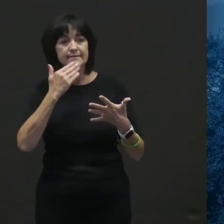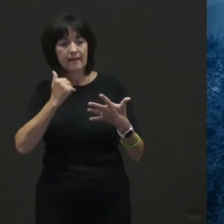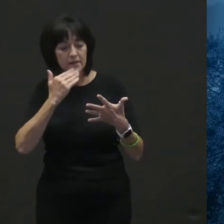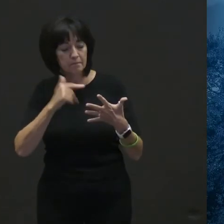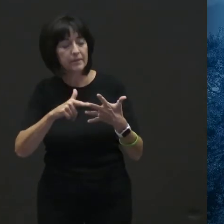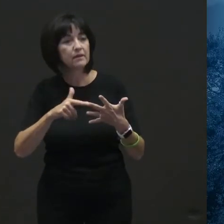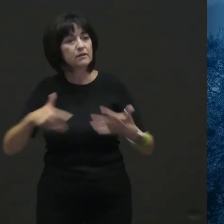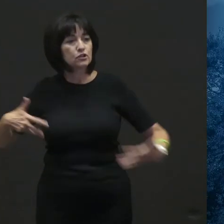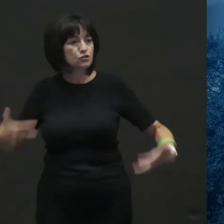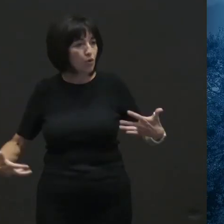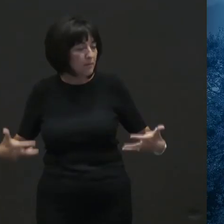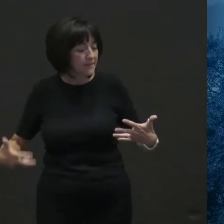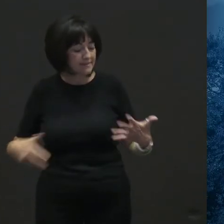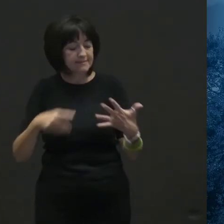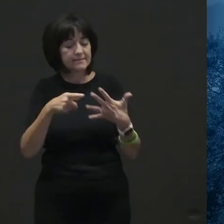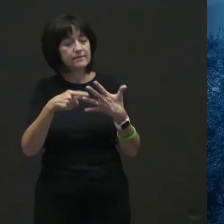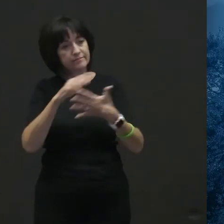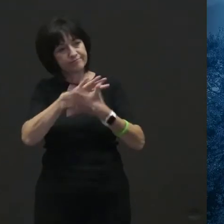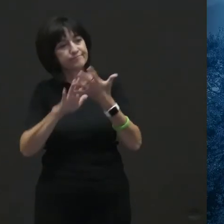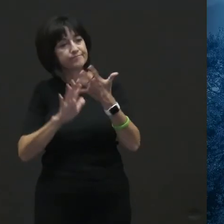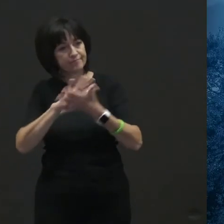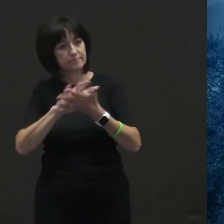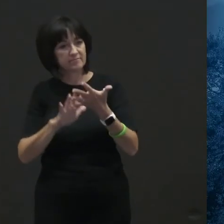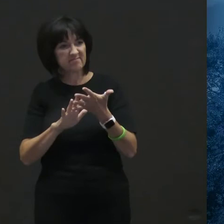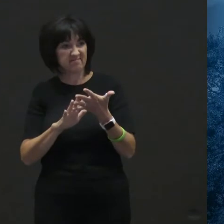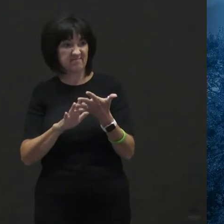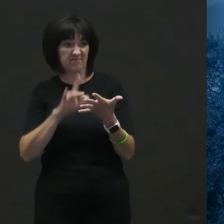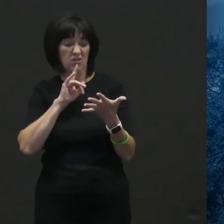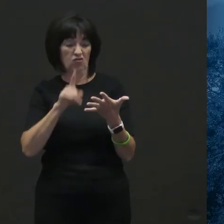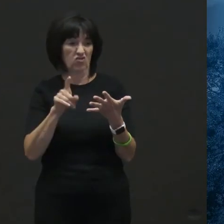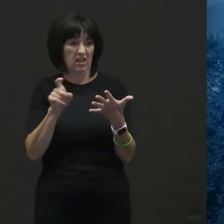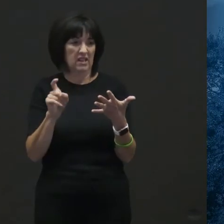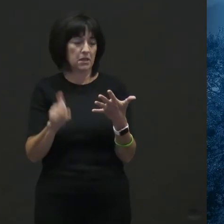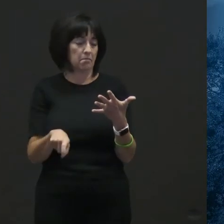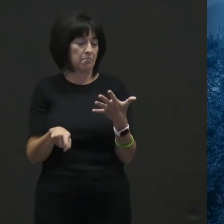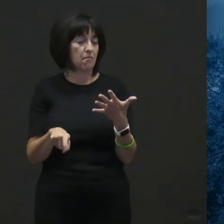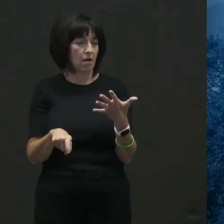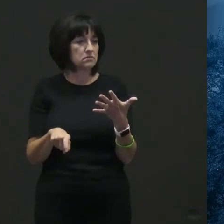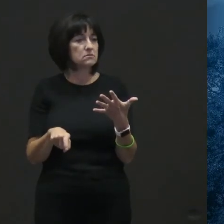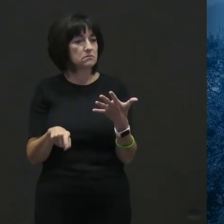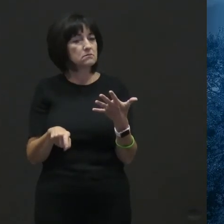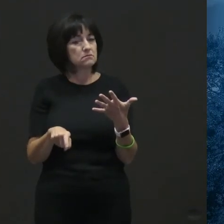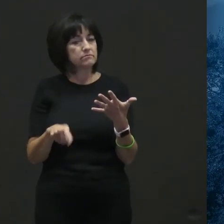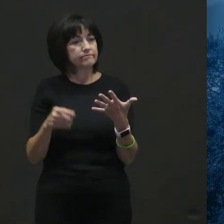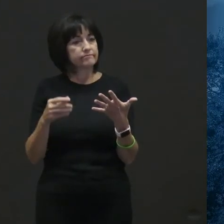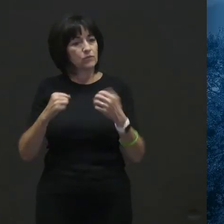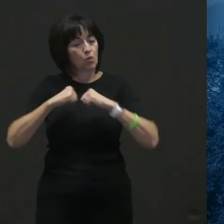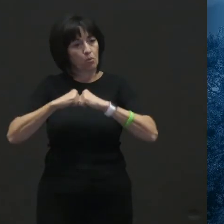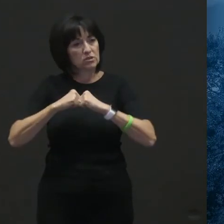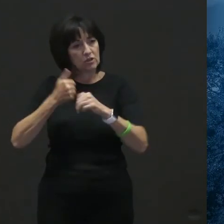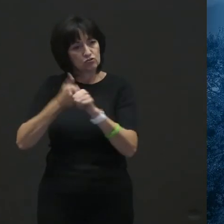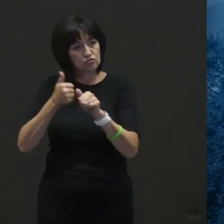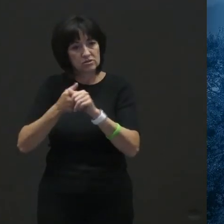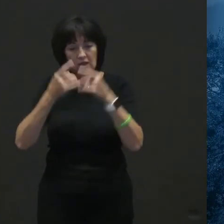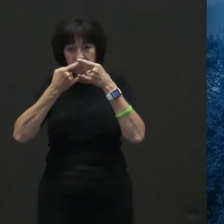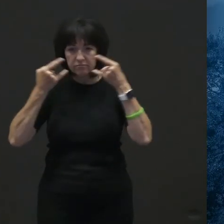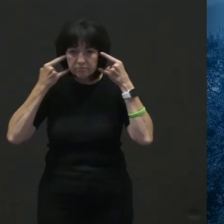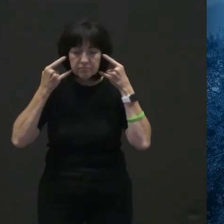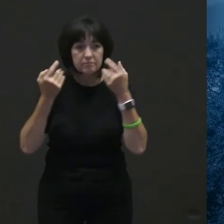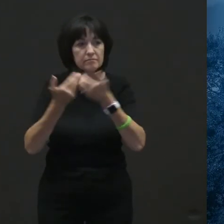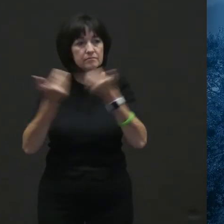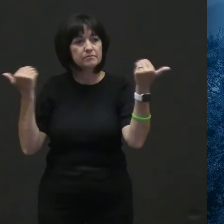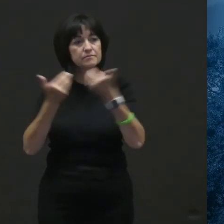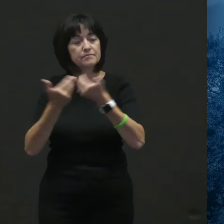be extra vigilant about protective face masking and social distancing. And I just wanted to ask about